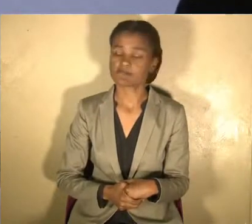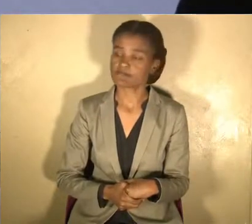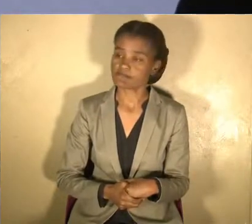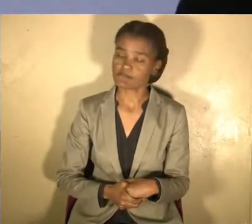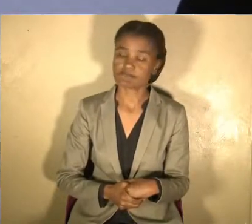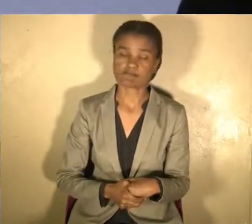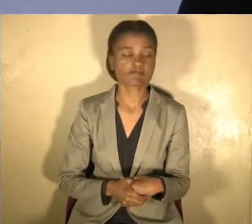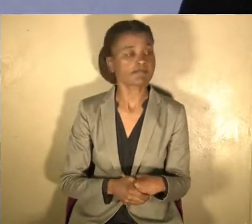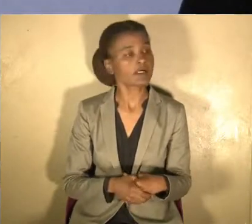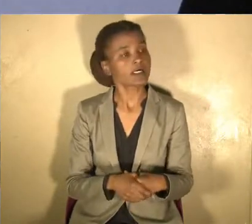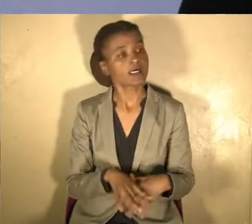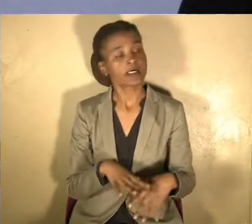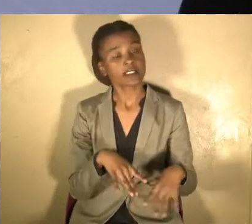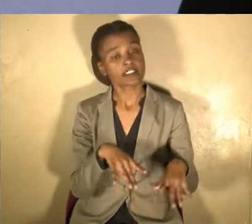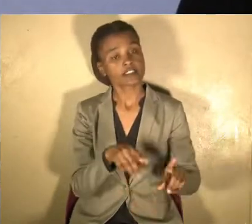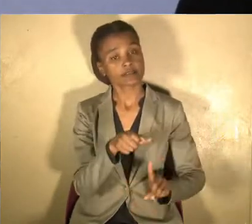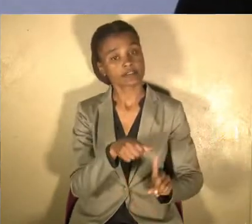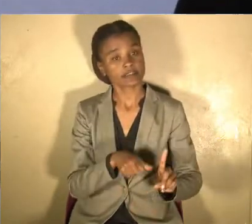Chairperson, also